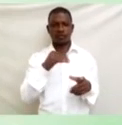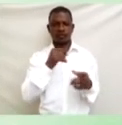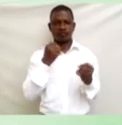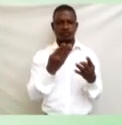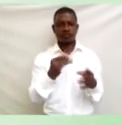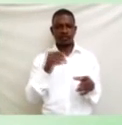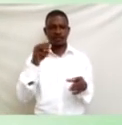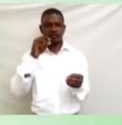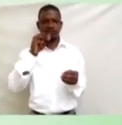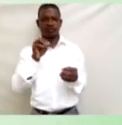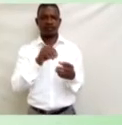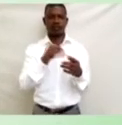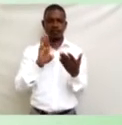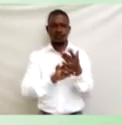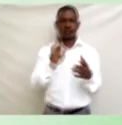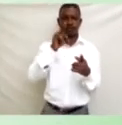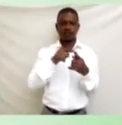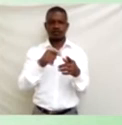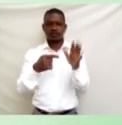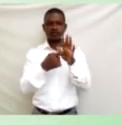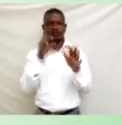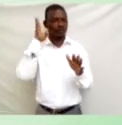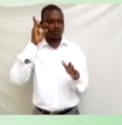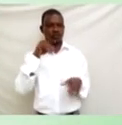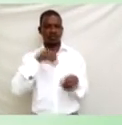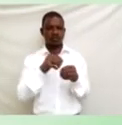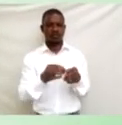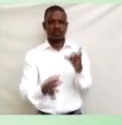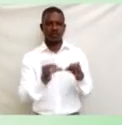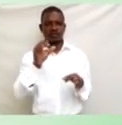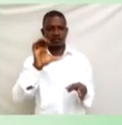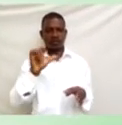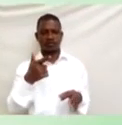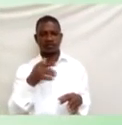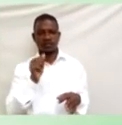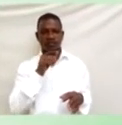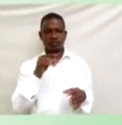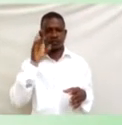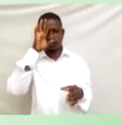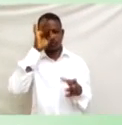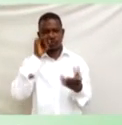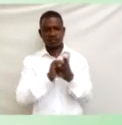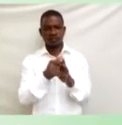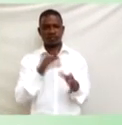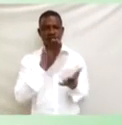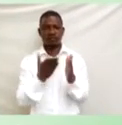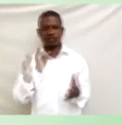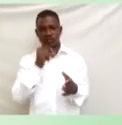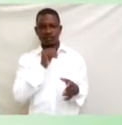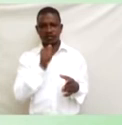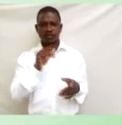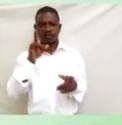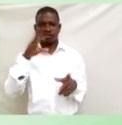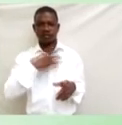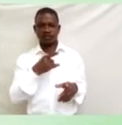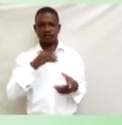possibilities, suppositions, and many more. By using should in the if clause, we are